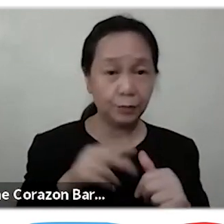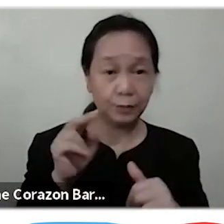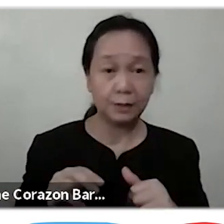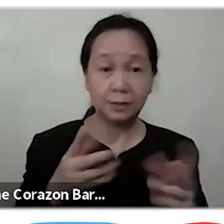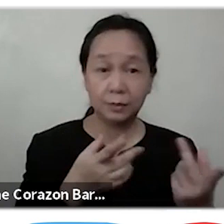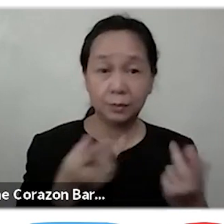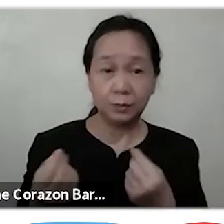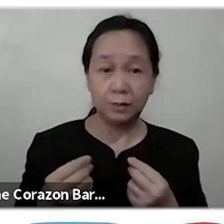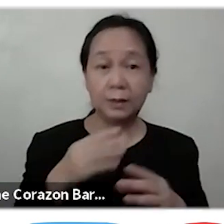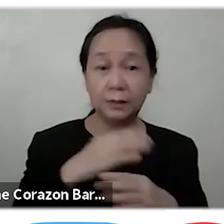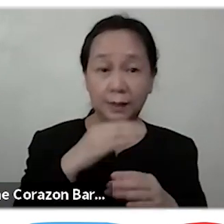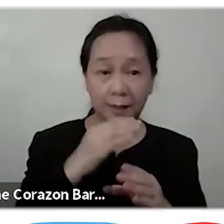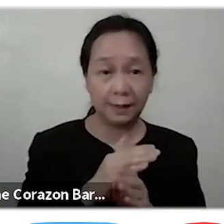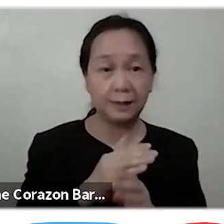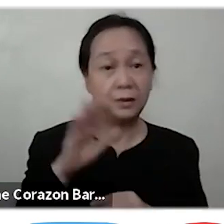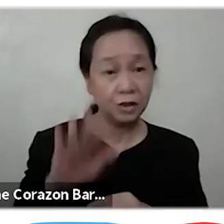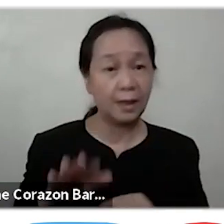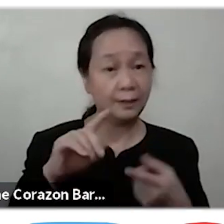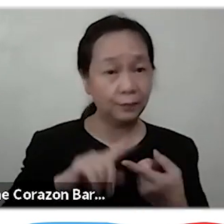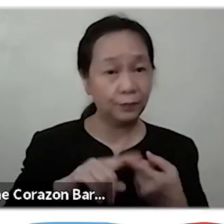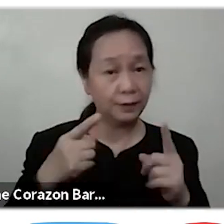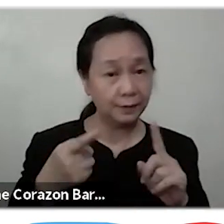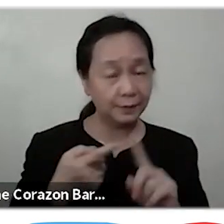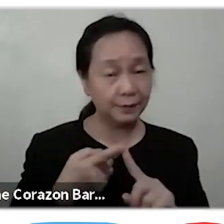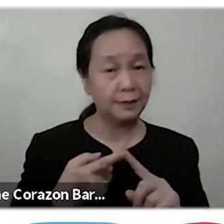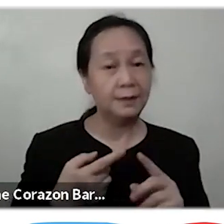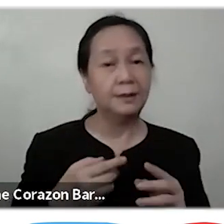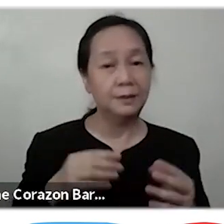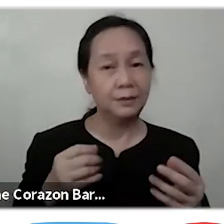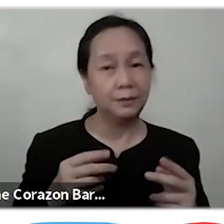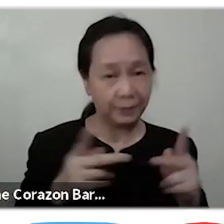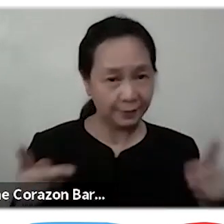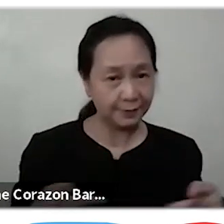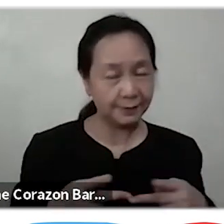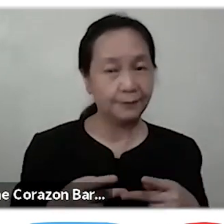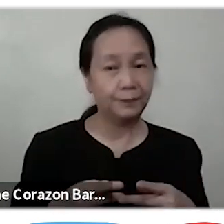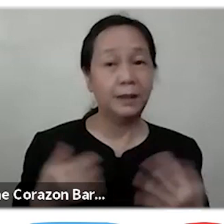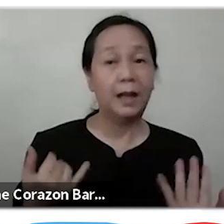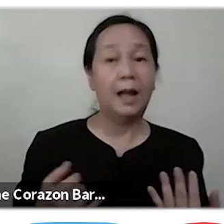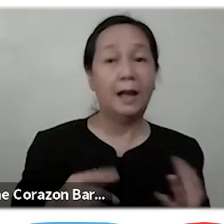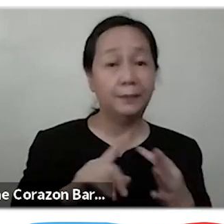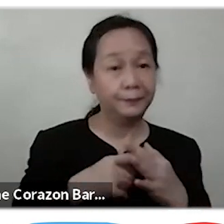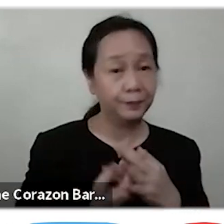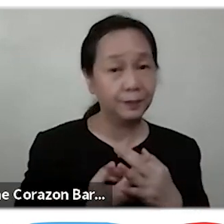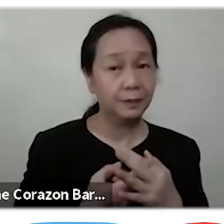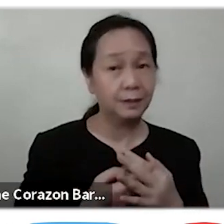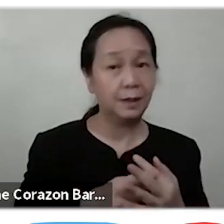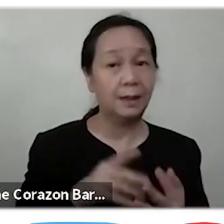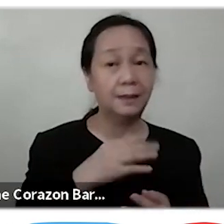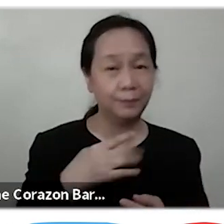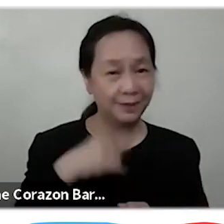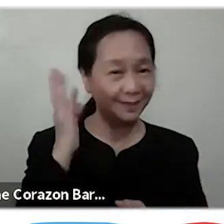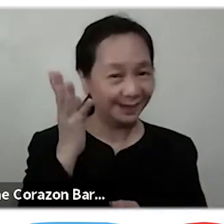to create a child-friendly space. Because as in the beginning of this speaking session of